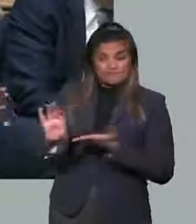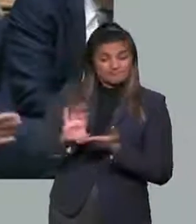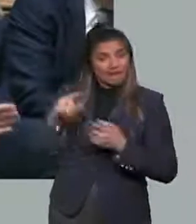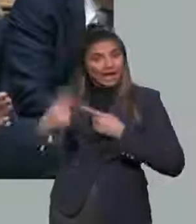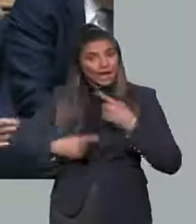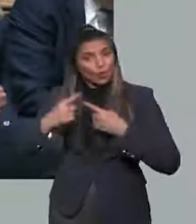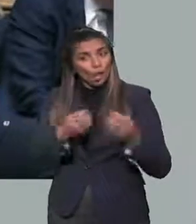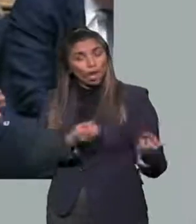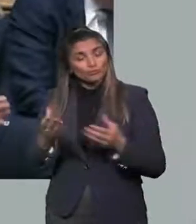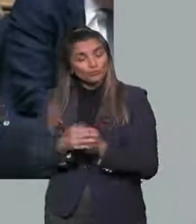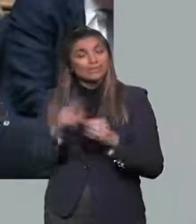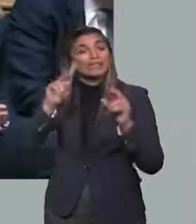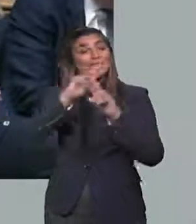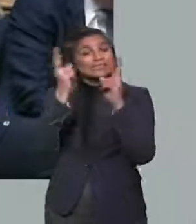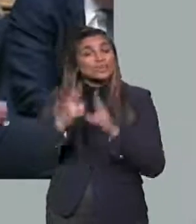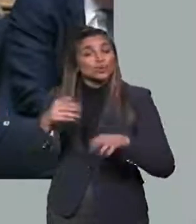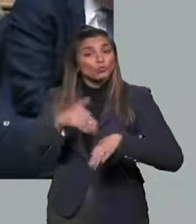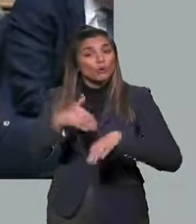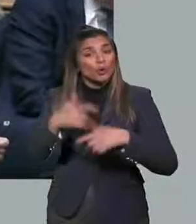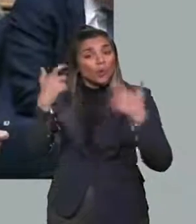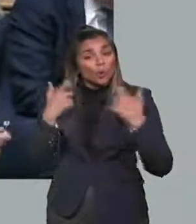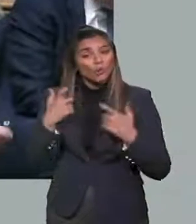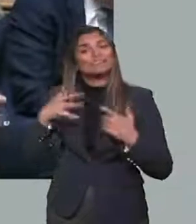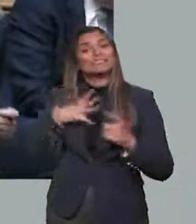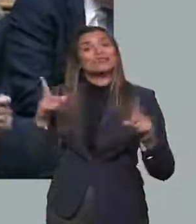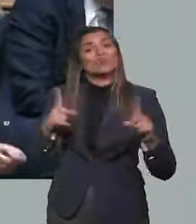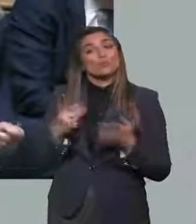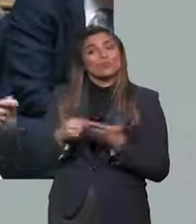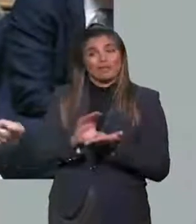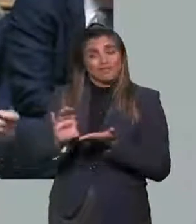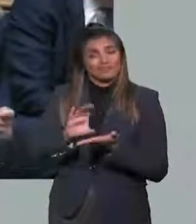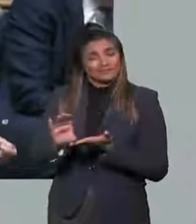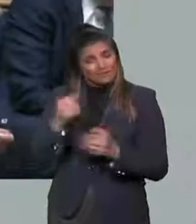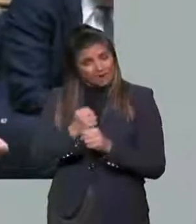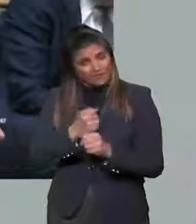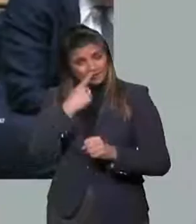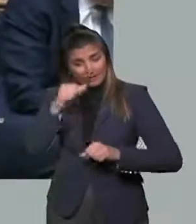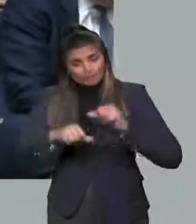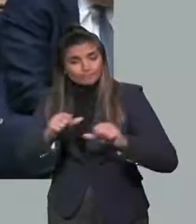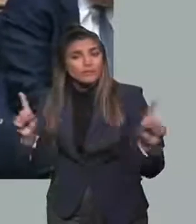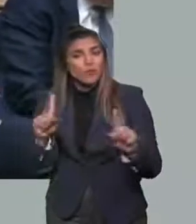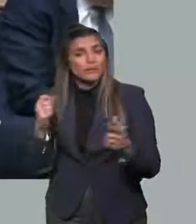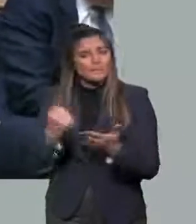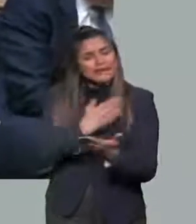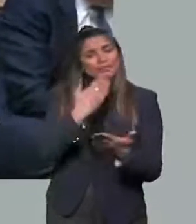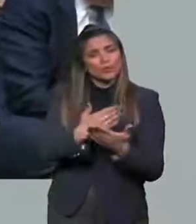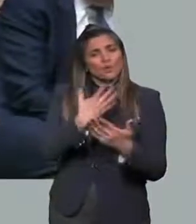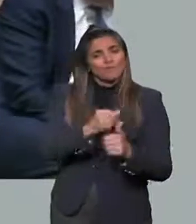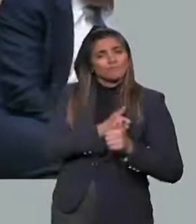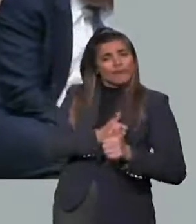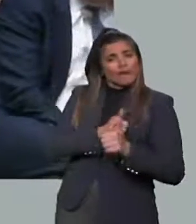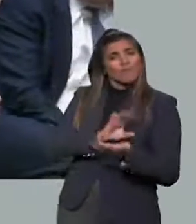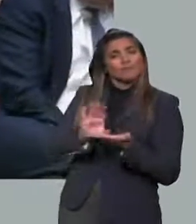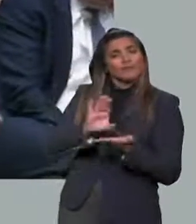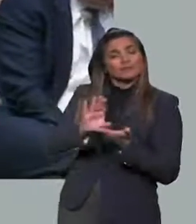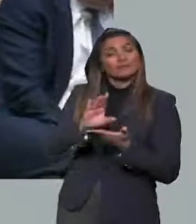International Criminal Court is only as good as the sum of its parts, so what steps can the government take to secure contingency funding to ensure